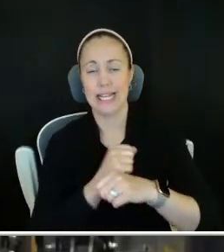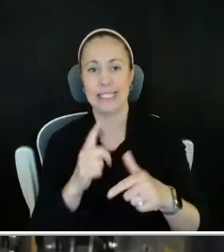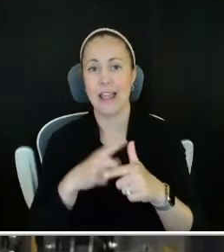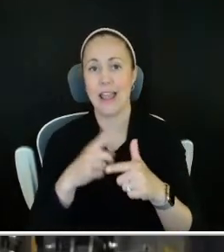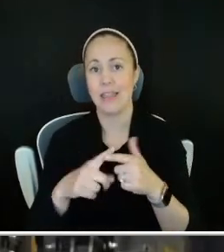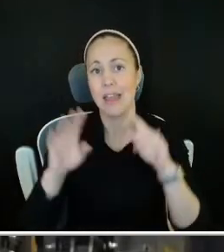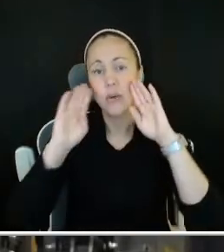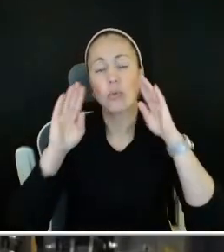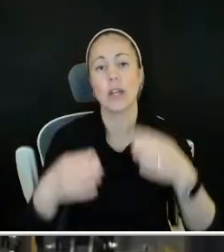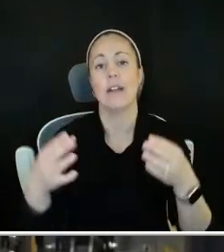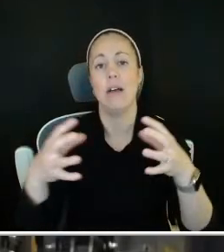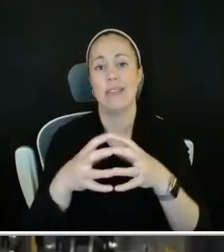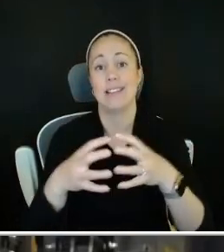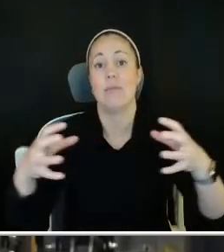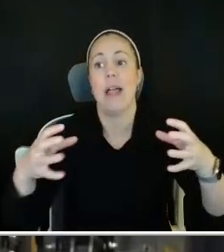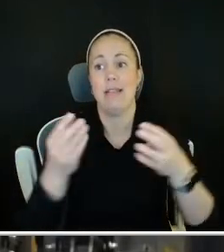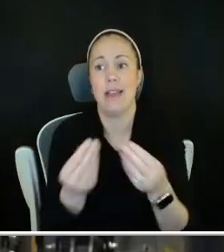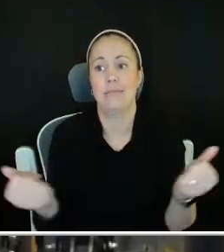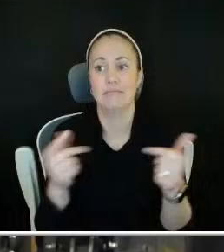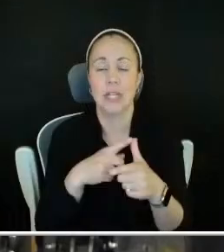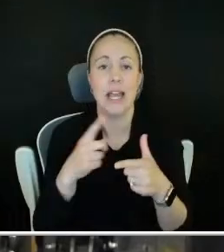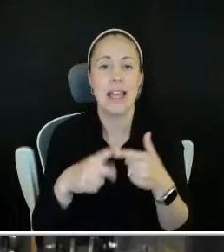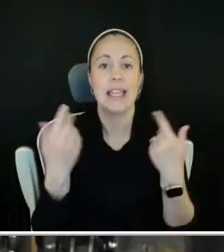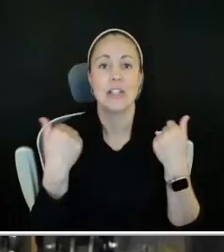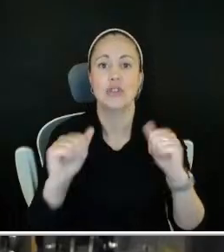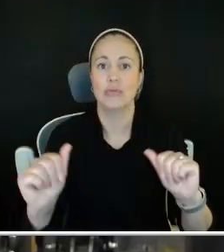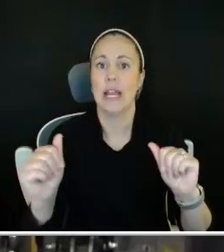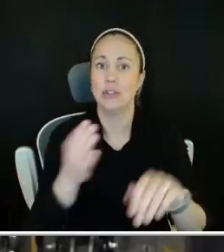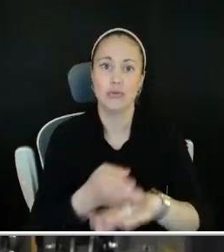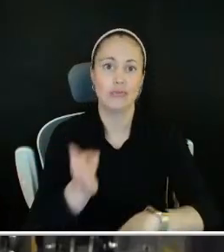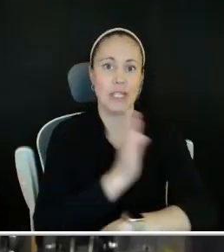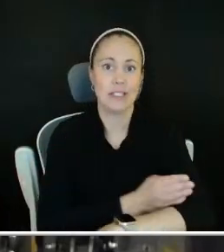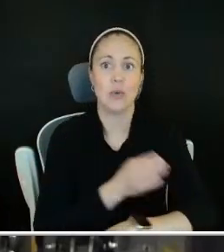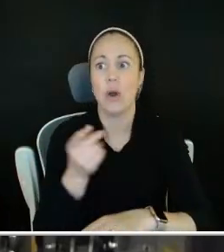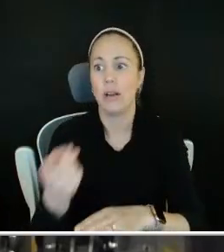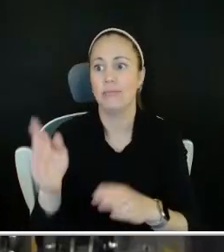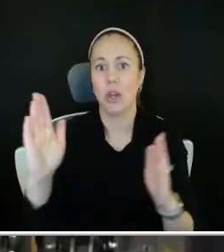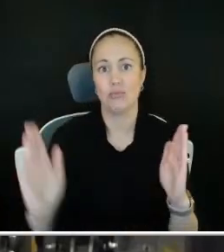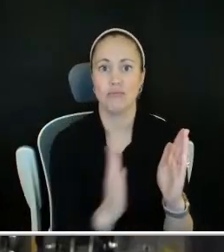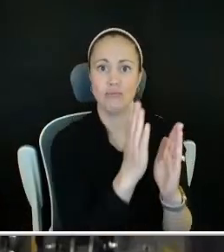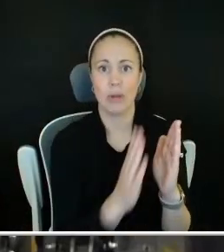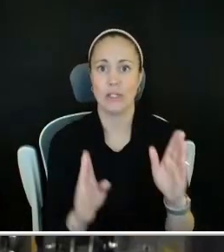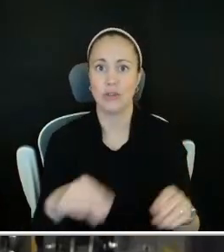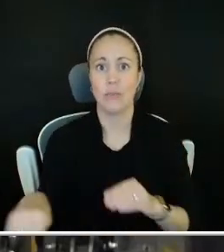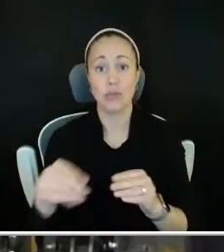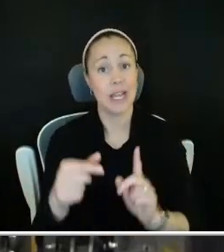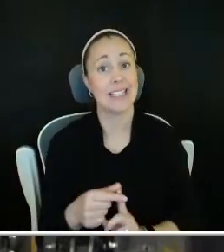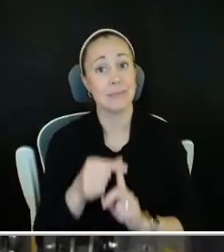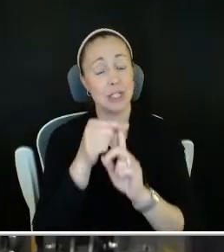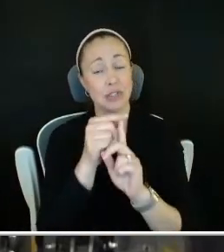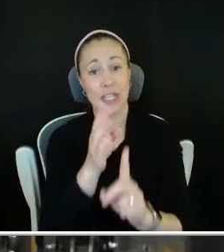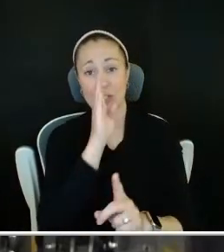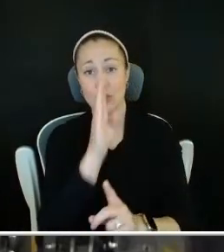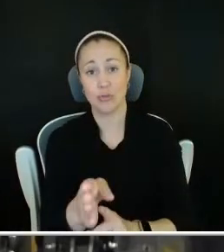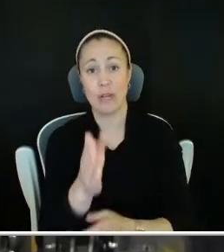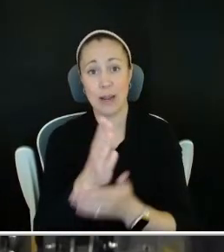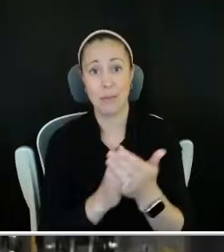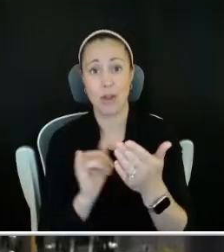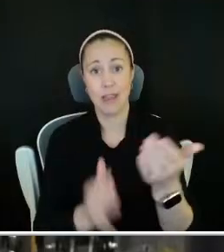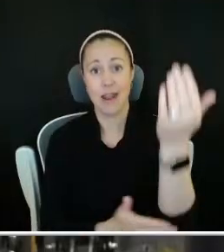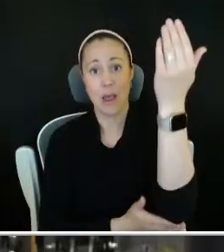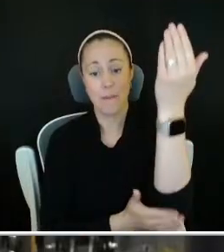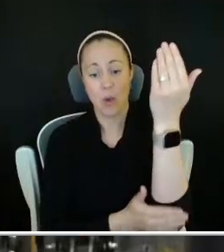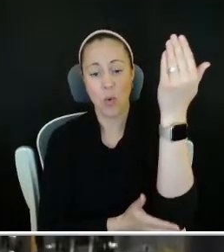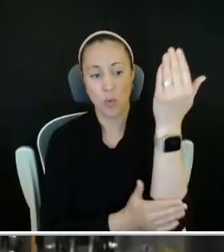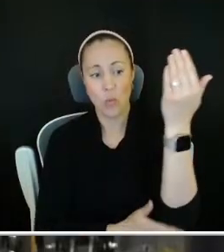just gradually restoring the range of motion of their arm, especially the straightening part, or what's called elbow extension. That's the most critical